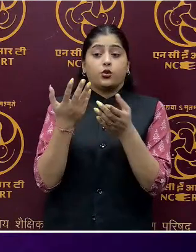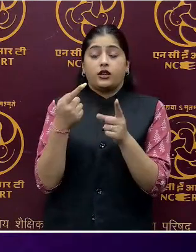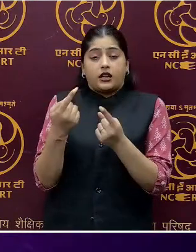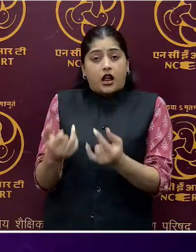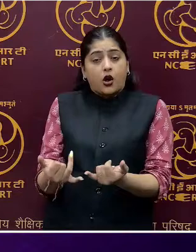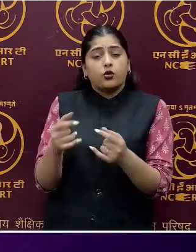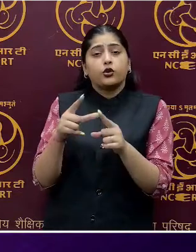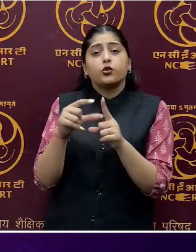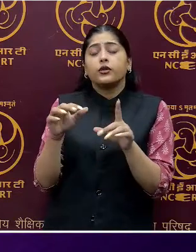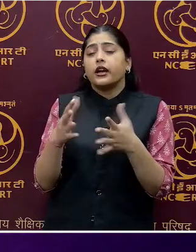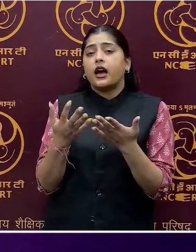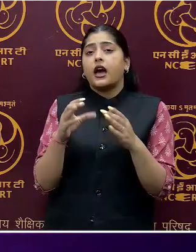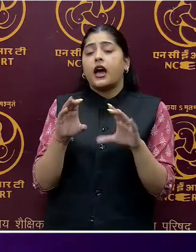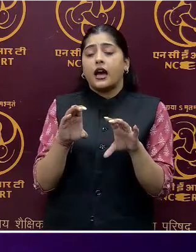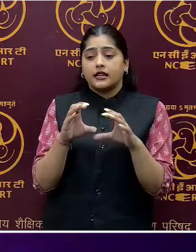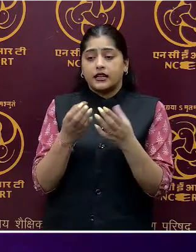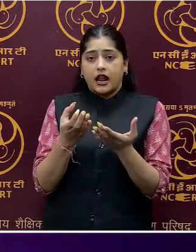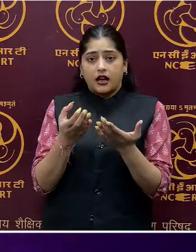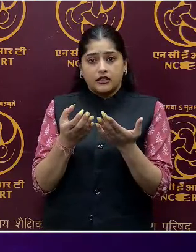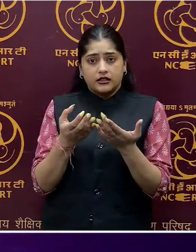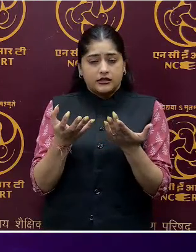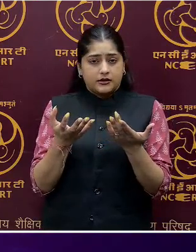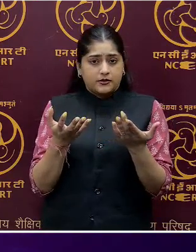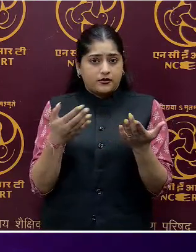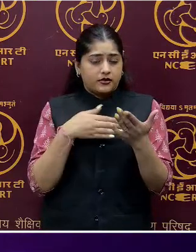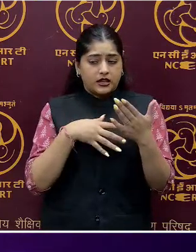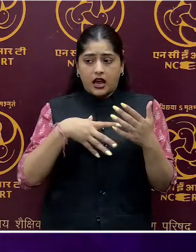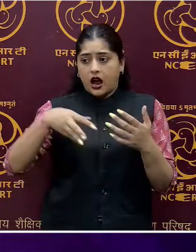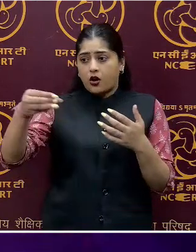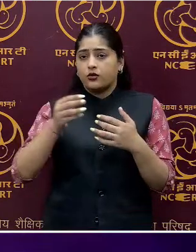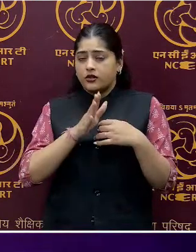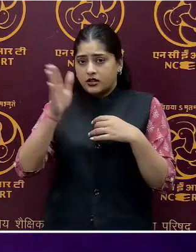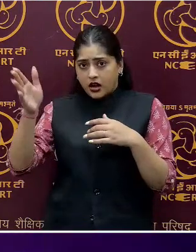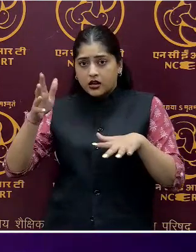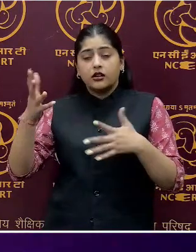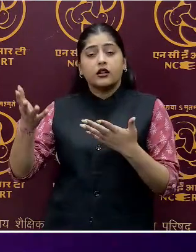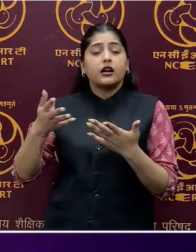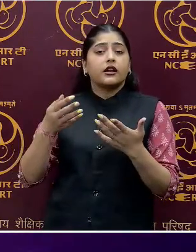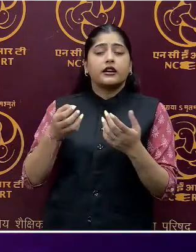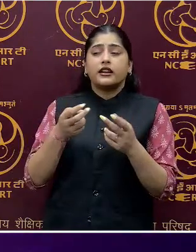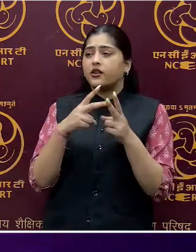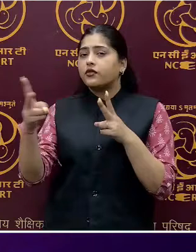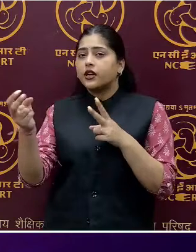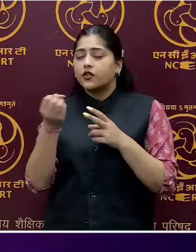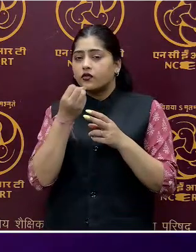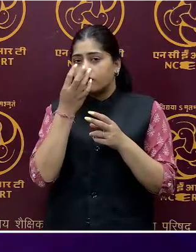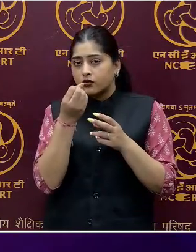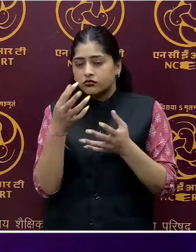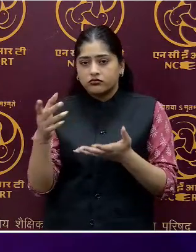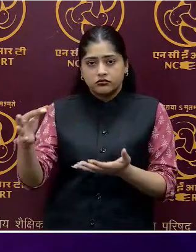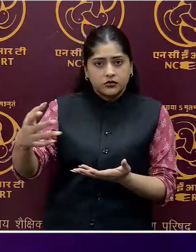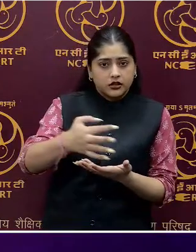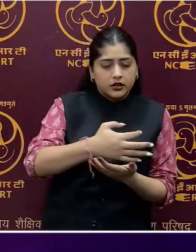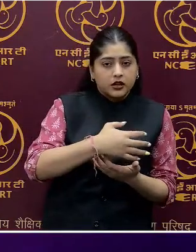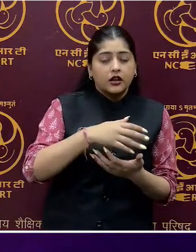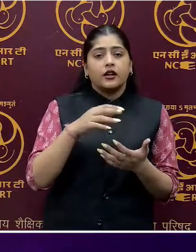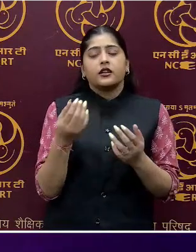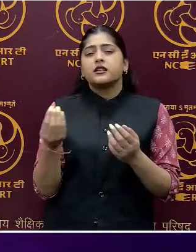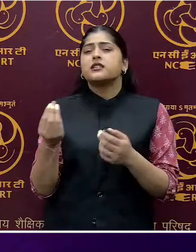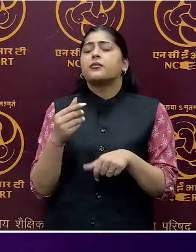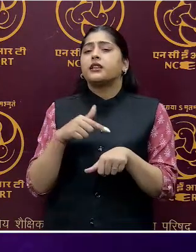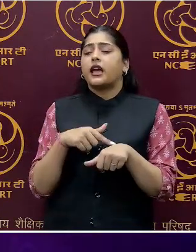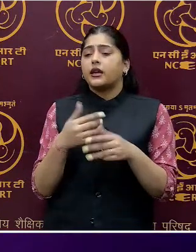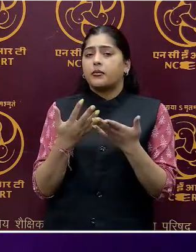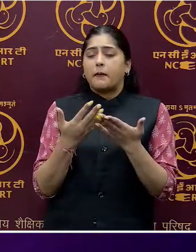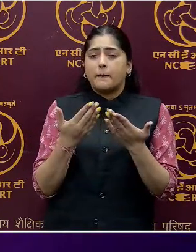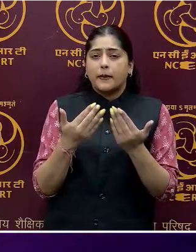They go to the houses near their home. They offer flowers to the elders. Sometimes they keep the flowers on the doorstep. The